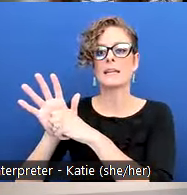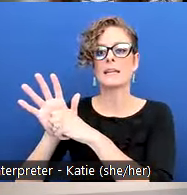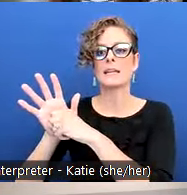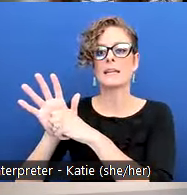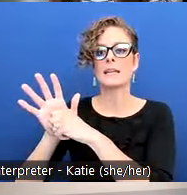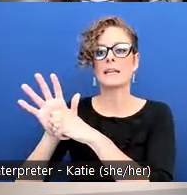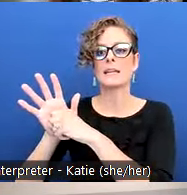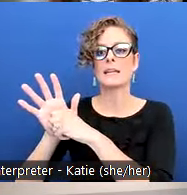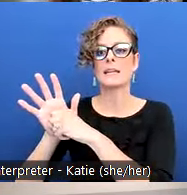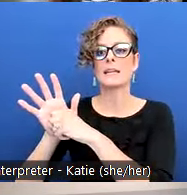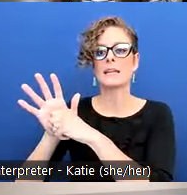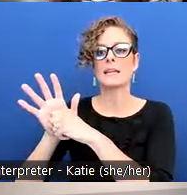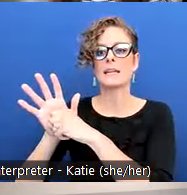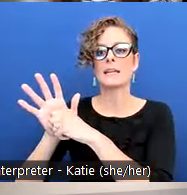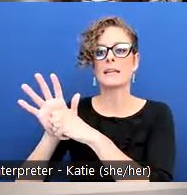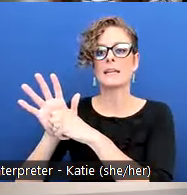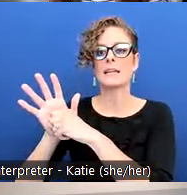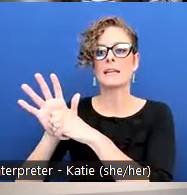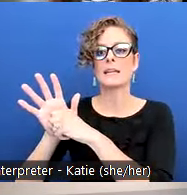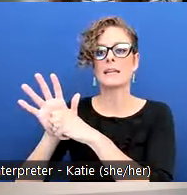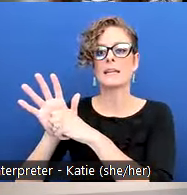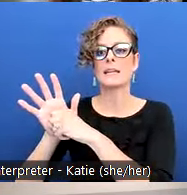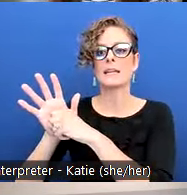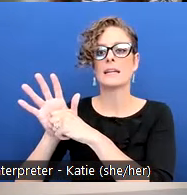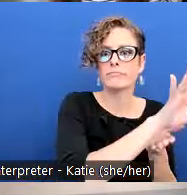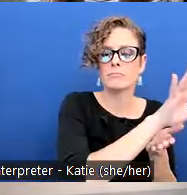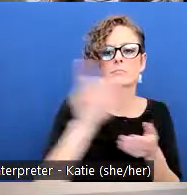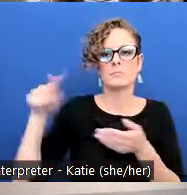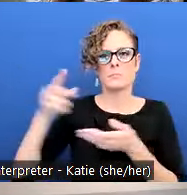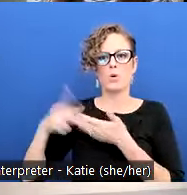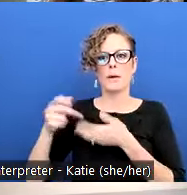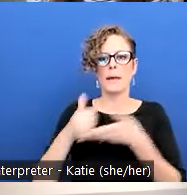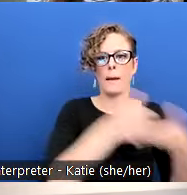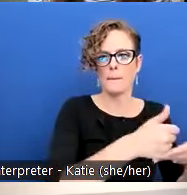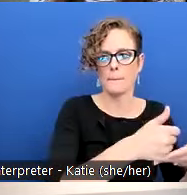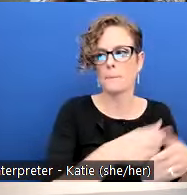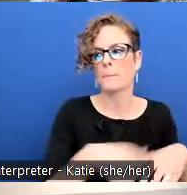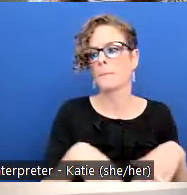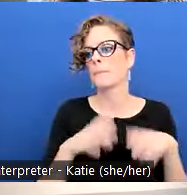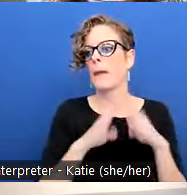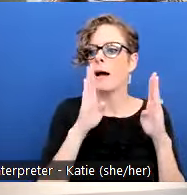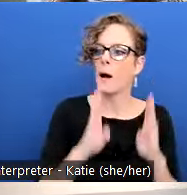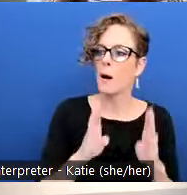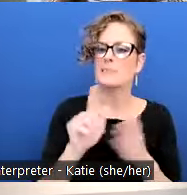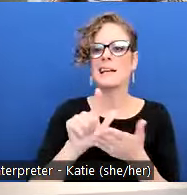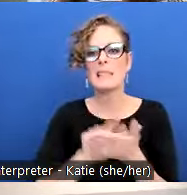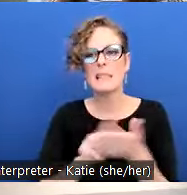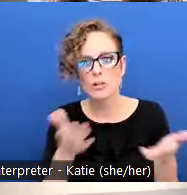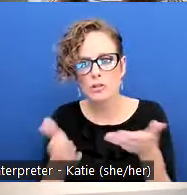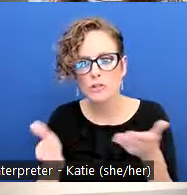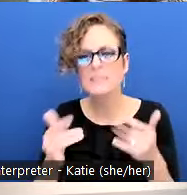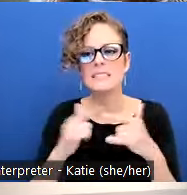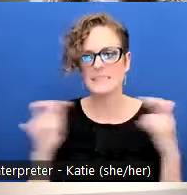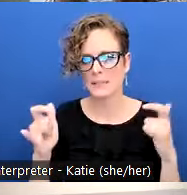that includes things for reach, housing navigation assistance, and legal services.